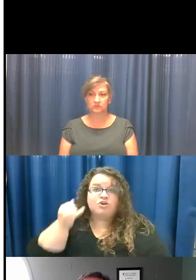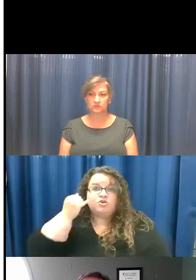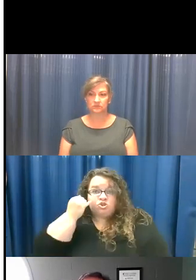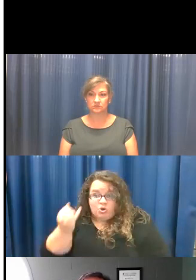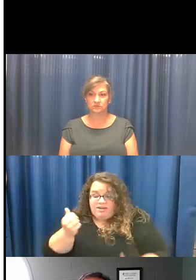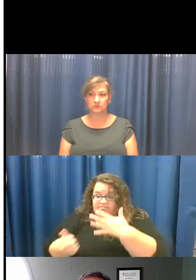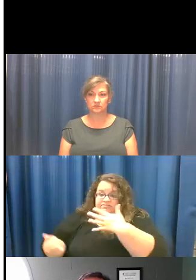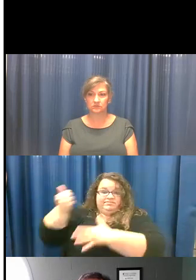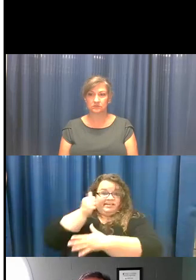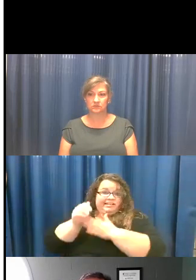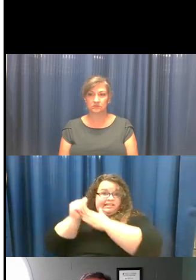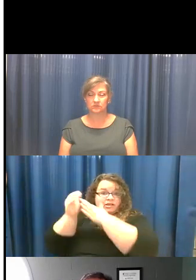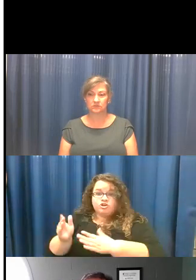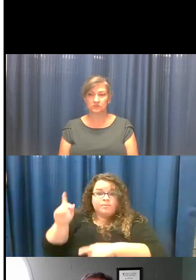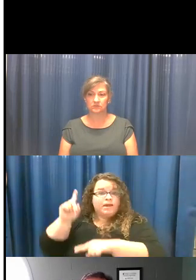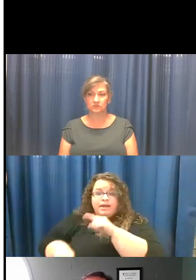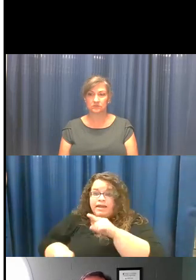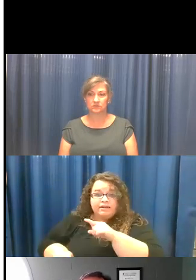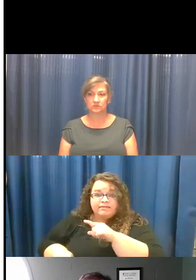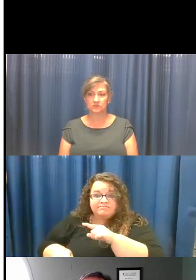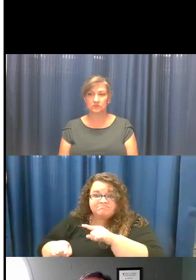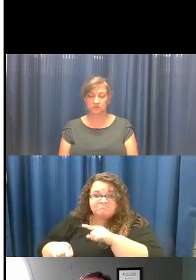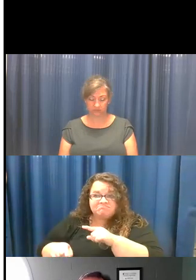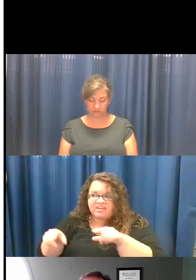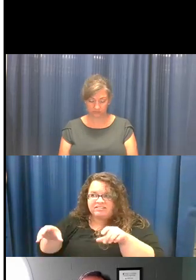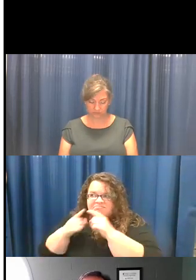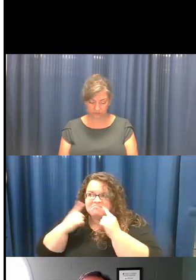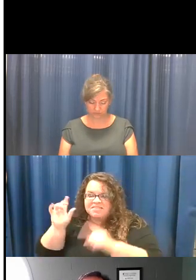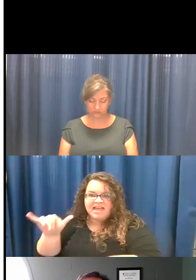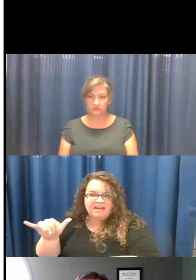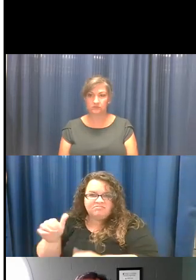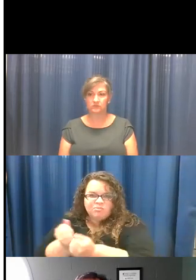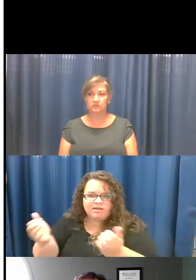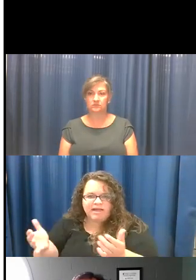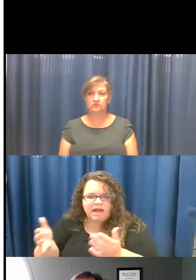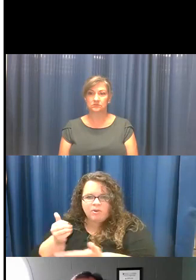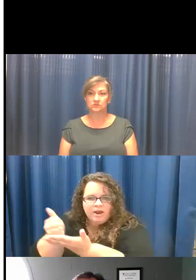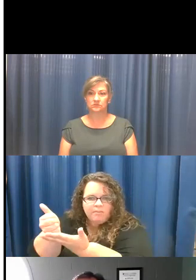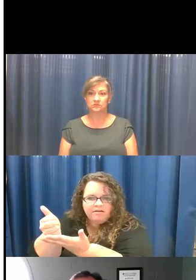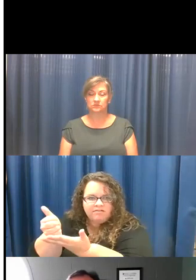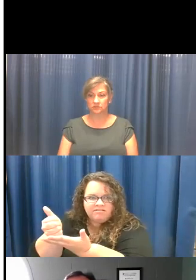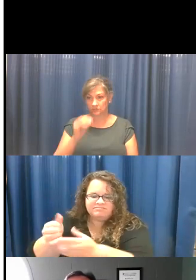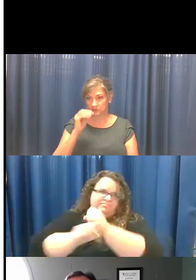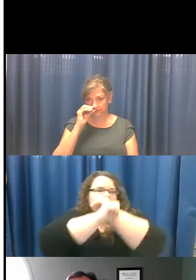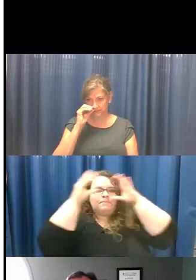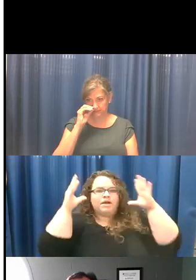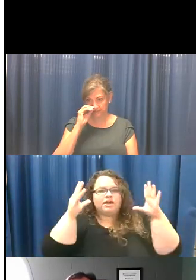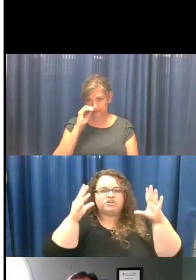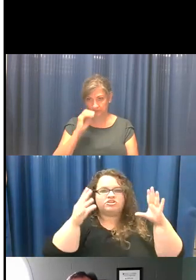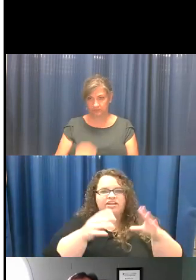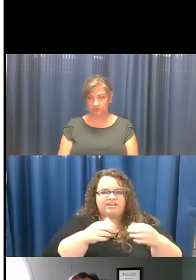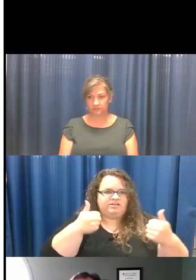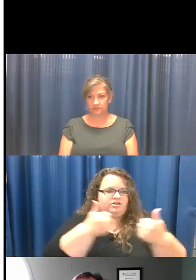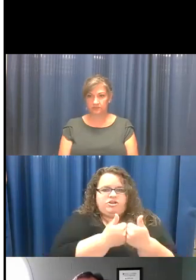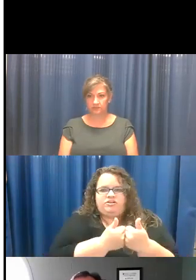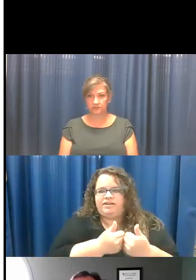enrollment process without getting help, imagine the challenge of a 30-year-old